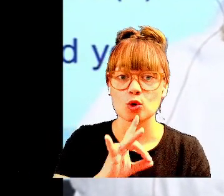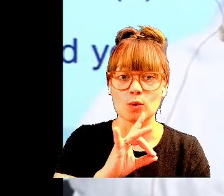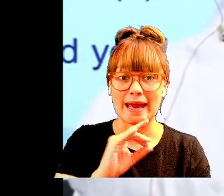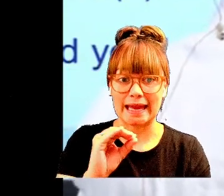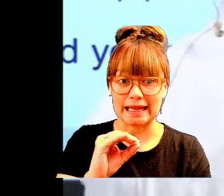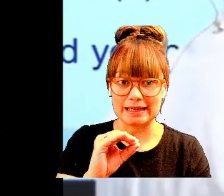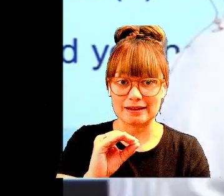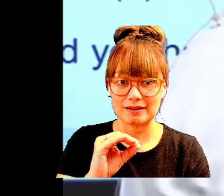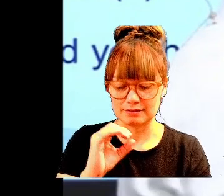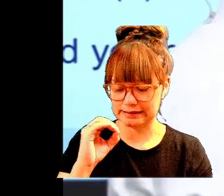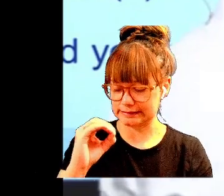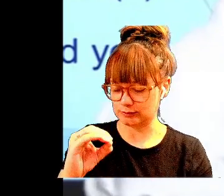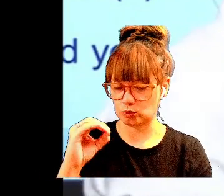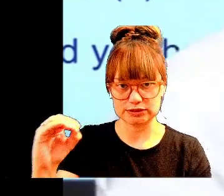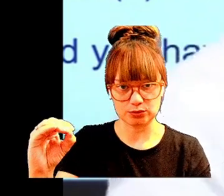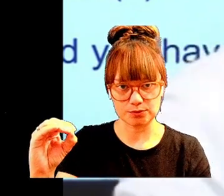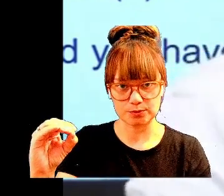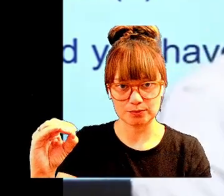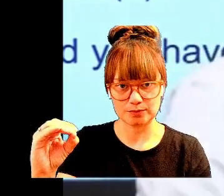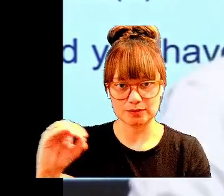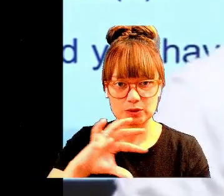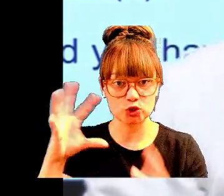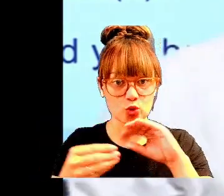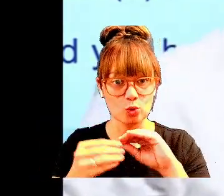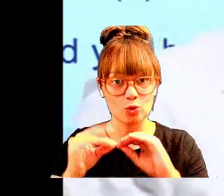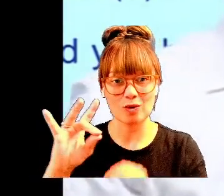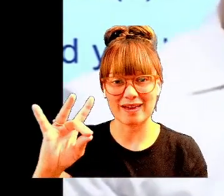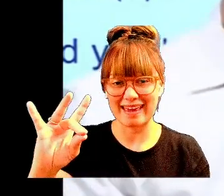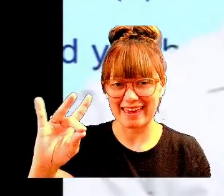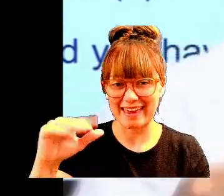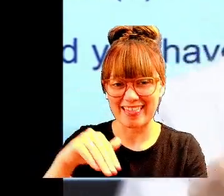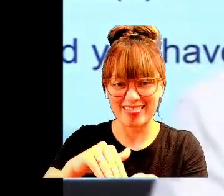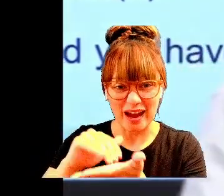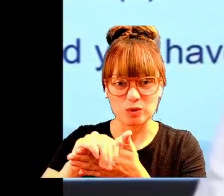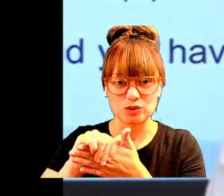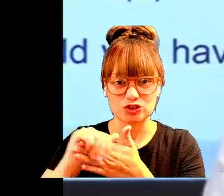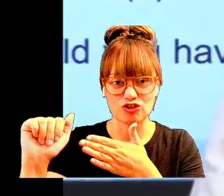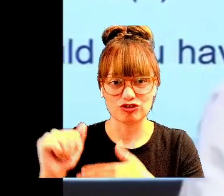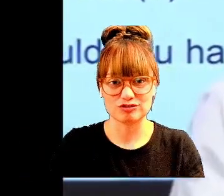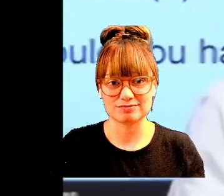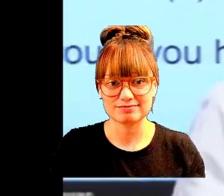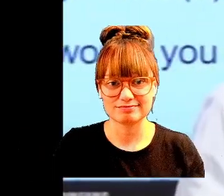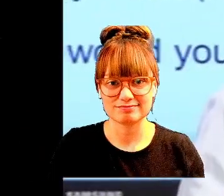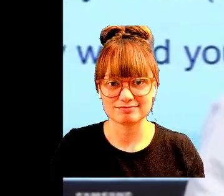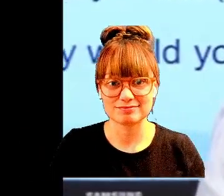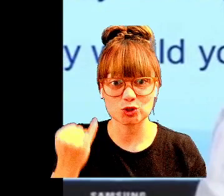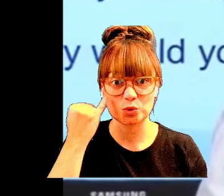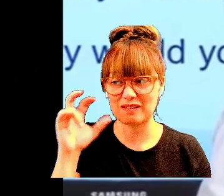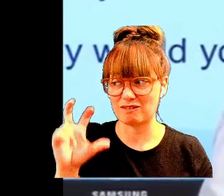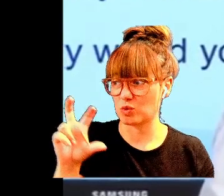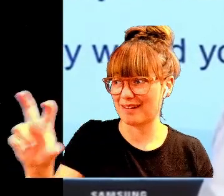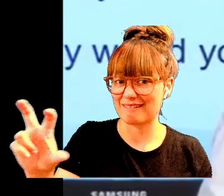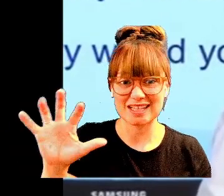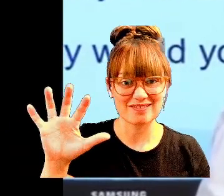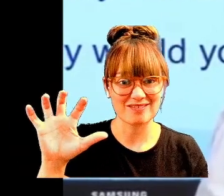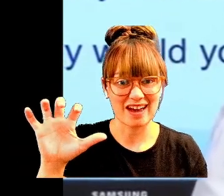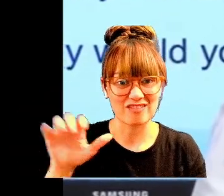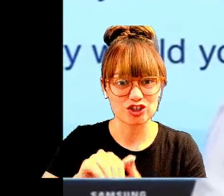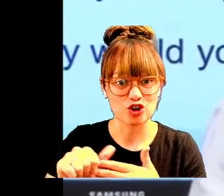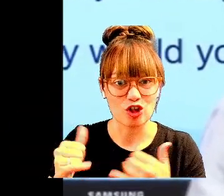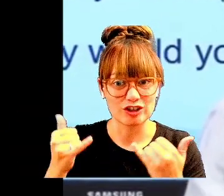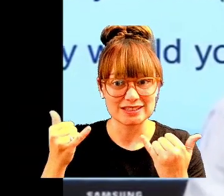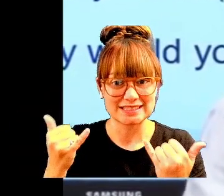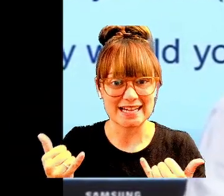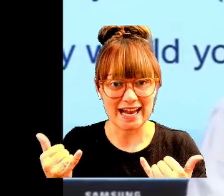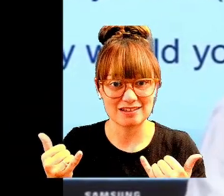zeros, or $8,000. So if you invested $500 today, and